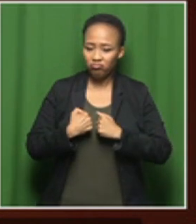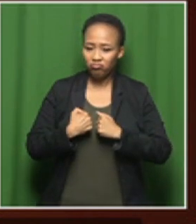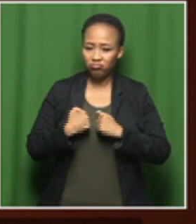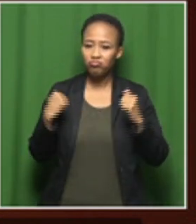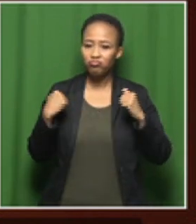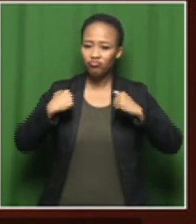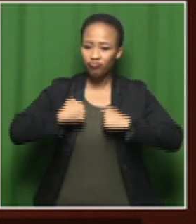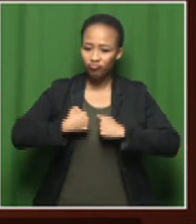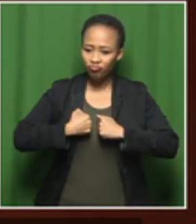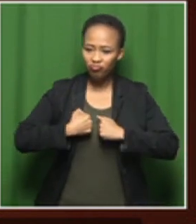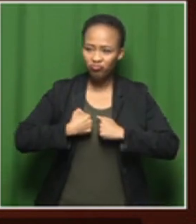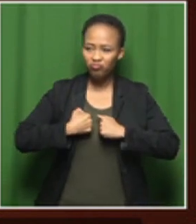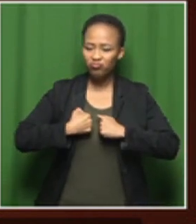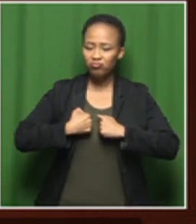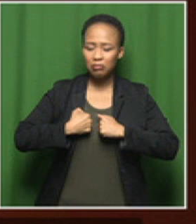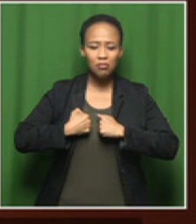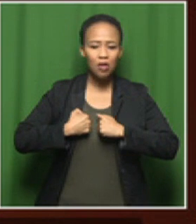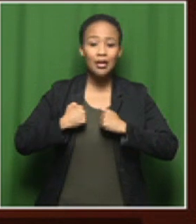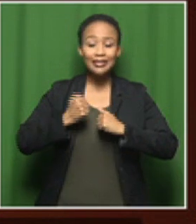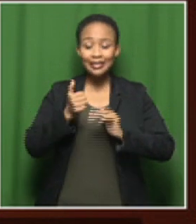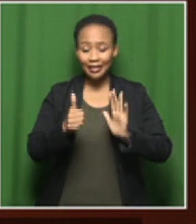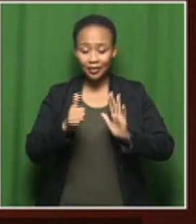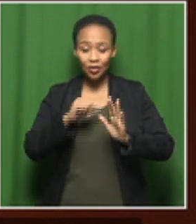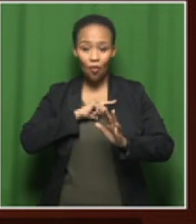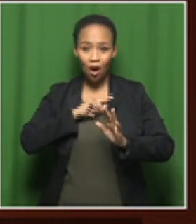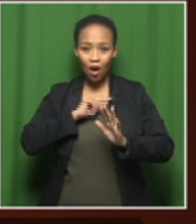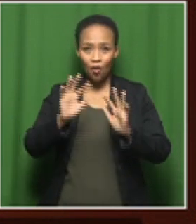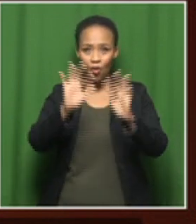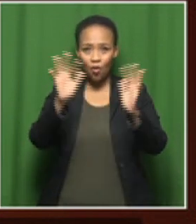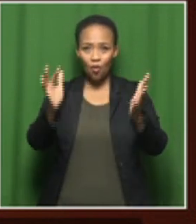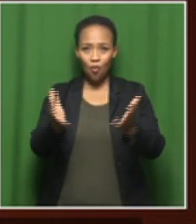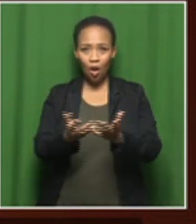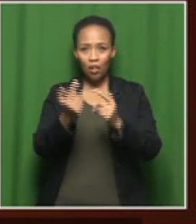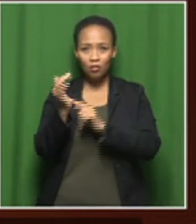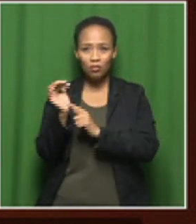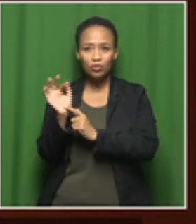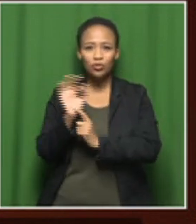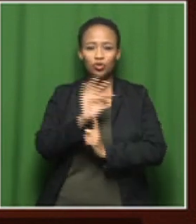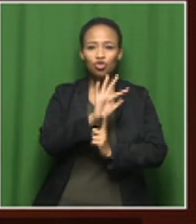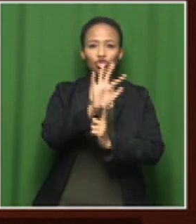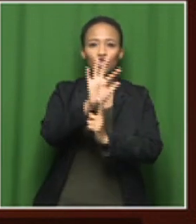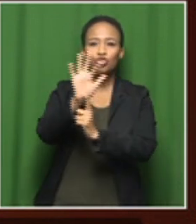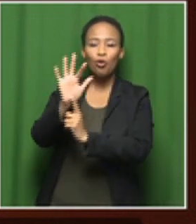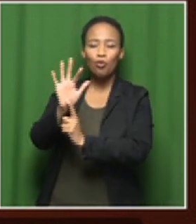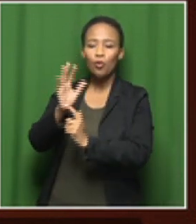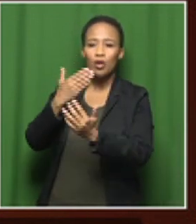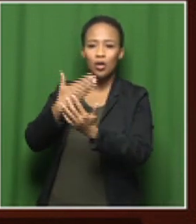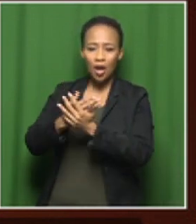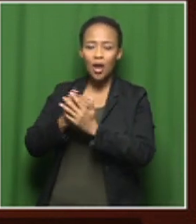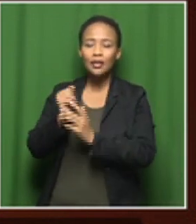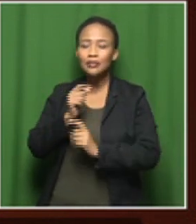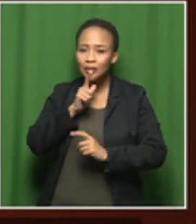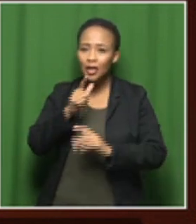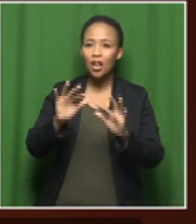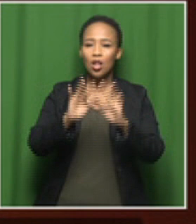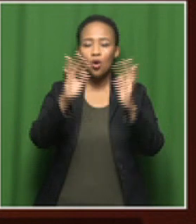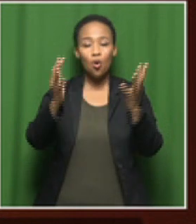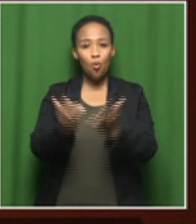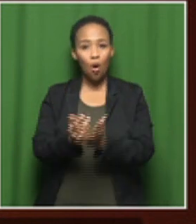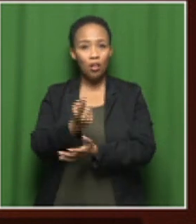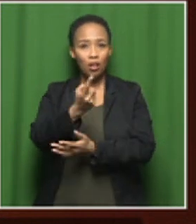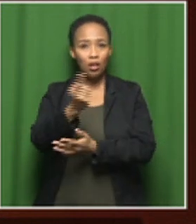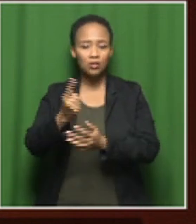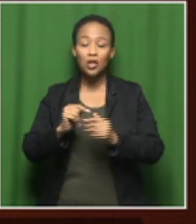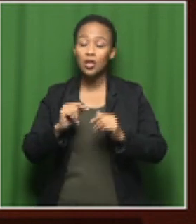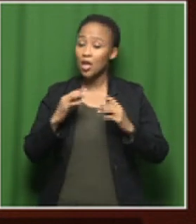showcase, not a showcase, but like just showing the world and telling the story that this is a very serious issue to look